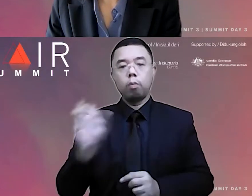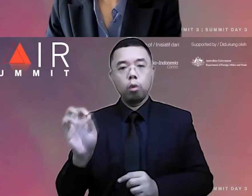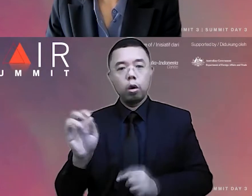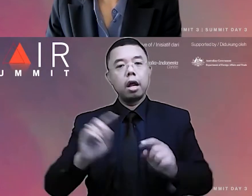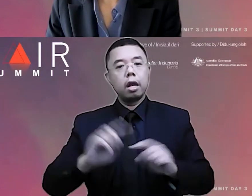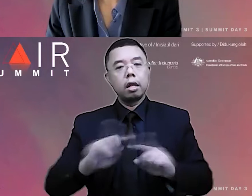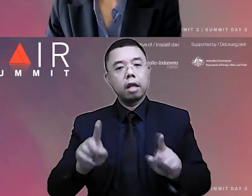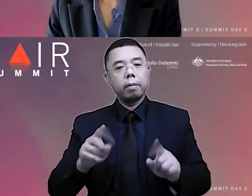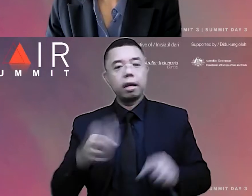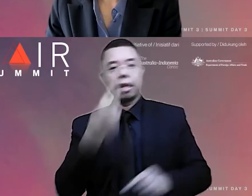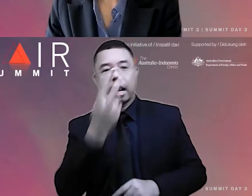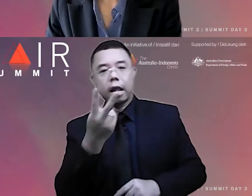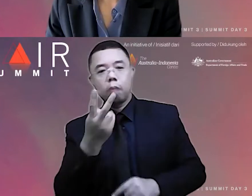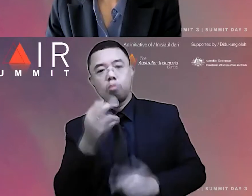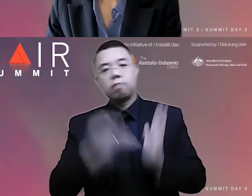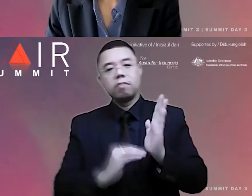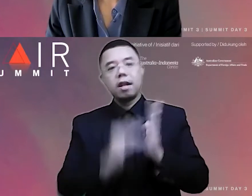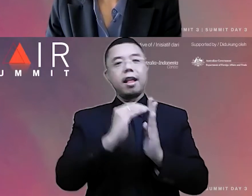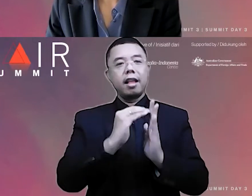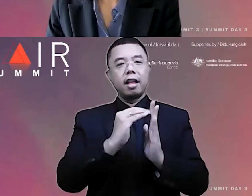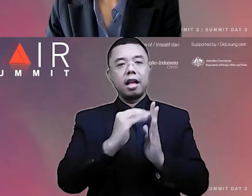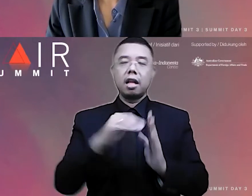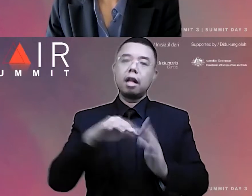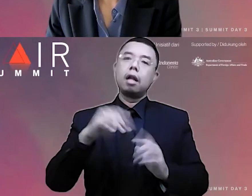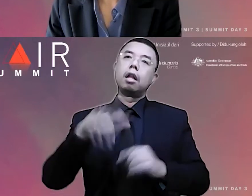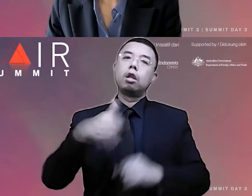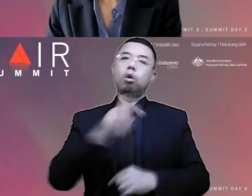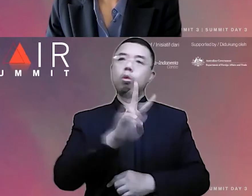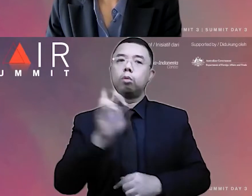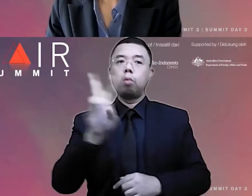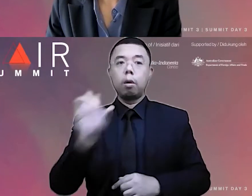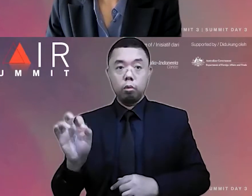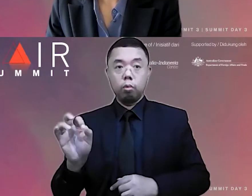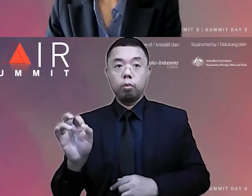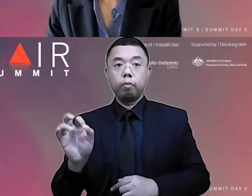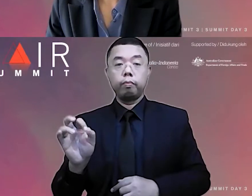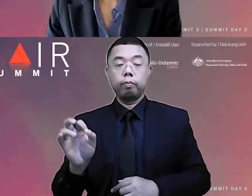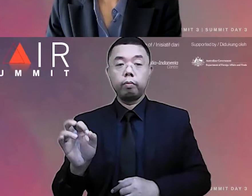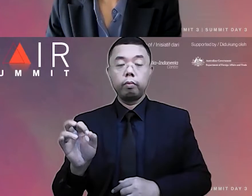in 2021 because we have not